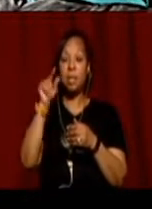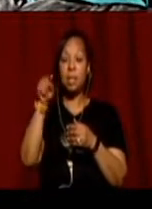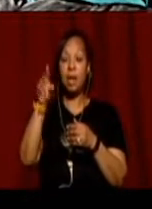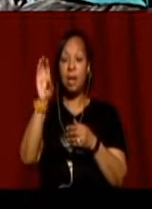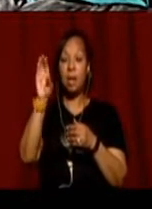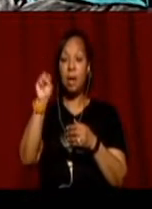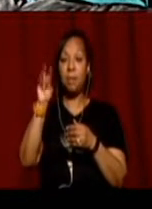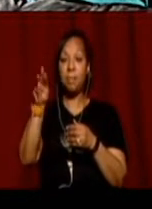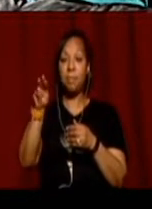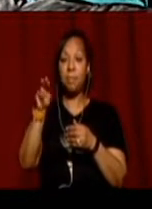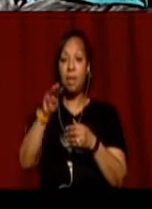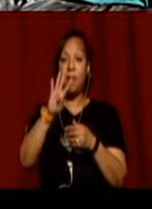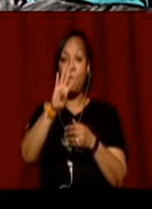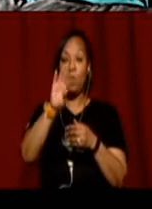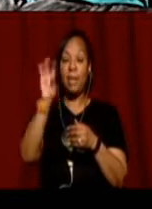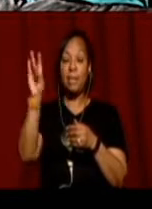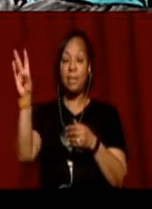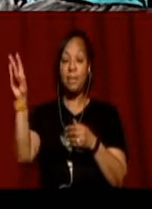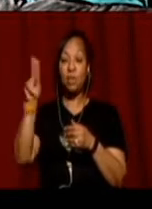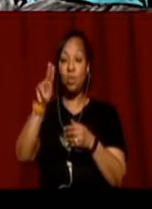AGILETECH.com. Or